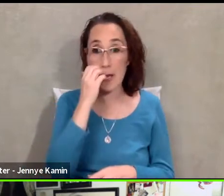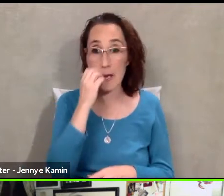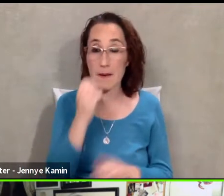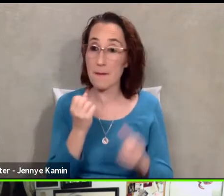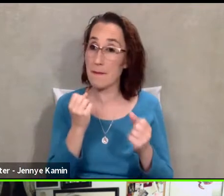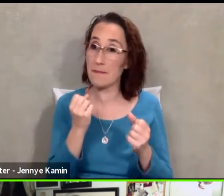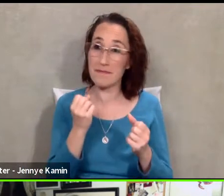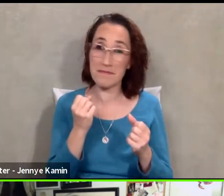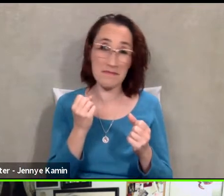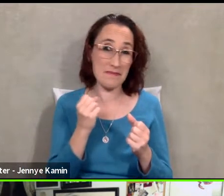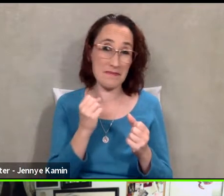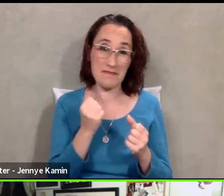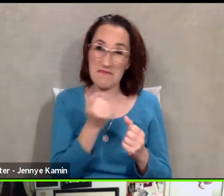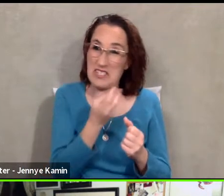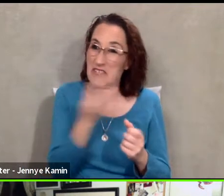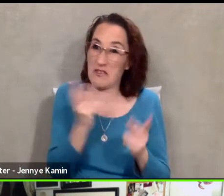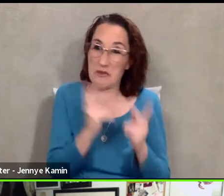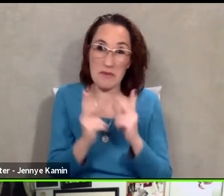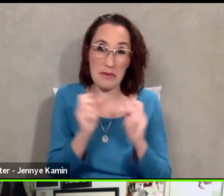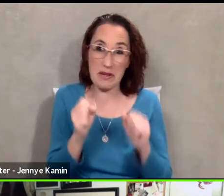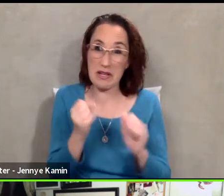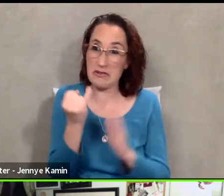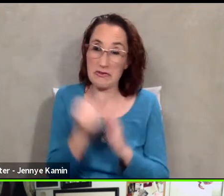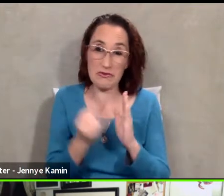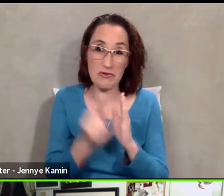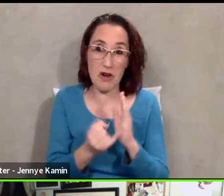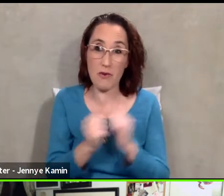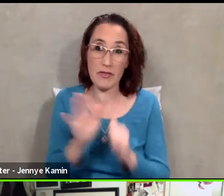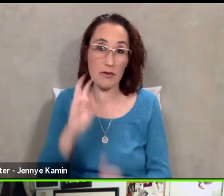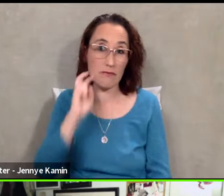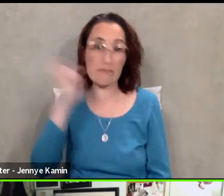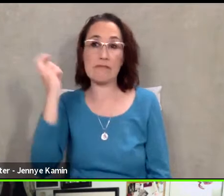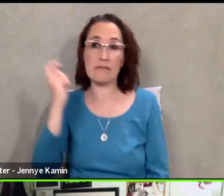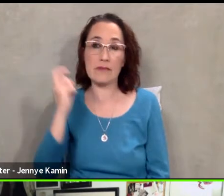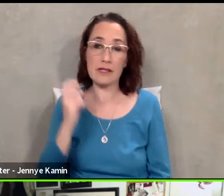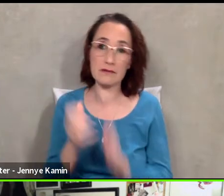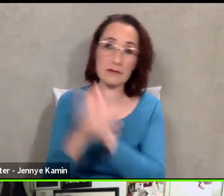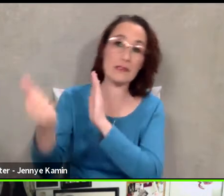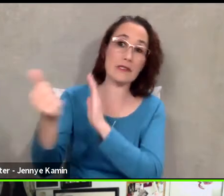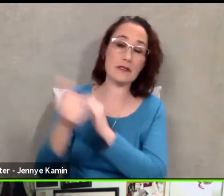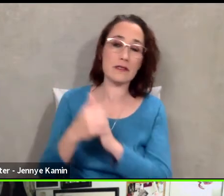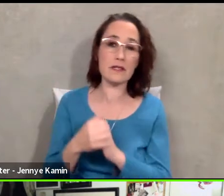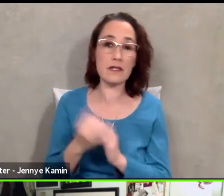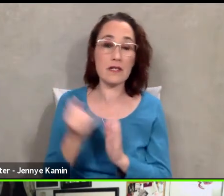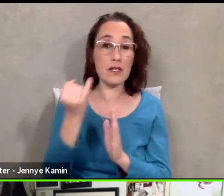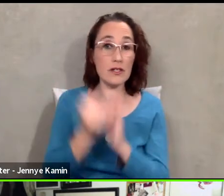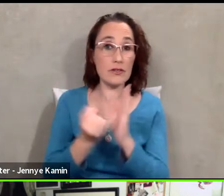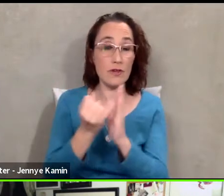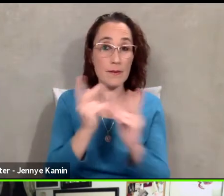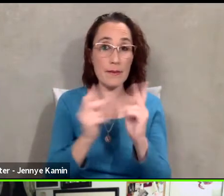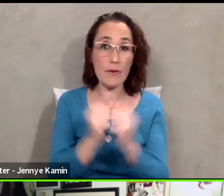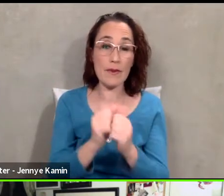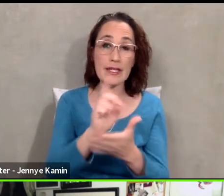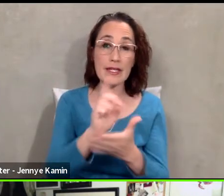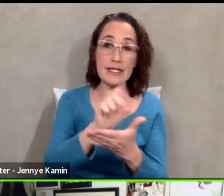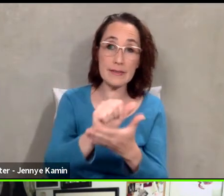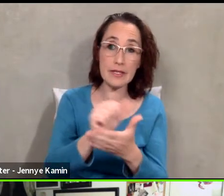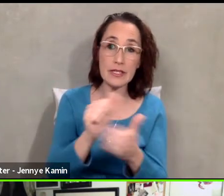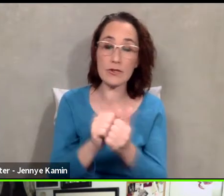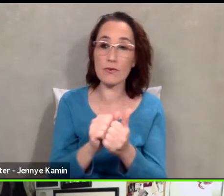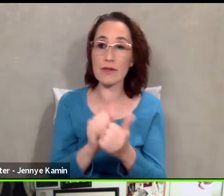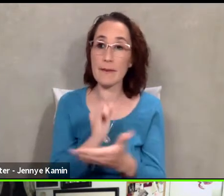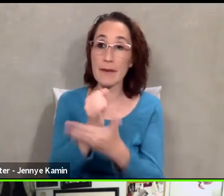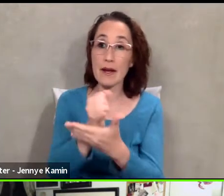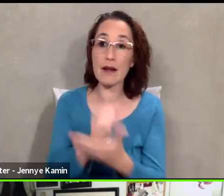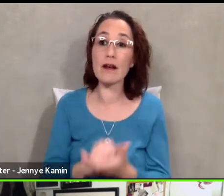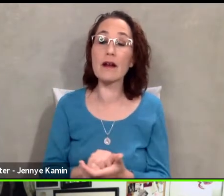like you do. In addition to drawing, you know, people with disabilities, right? People with impairments. The other thing that's